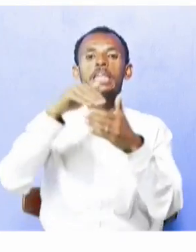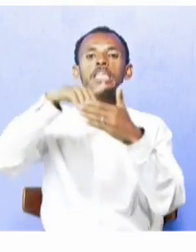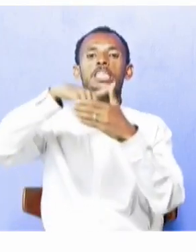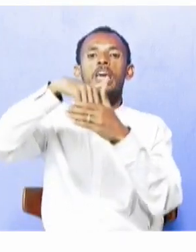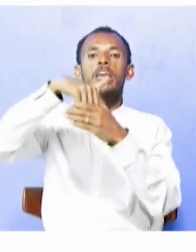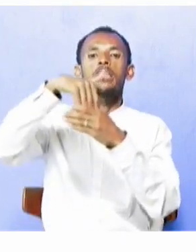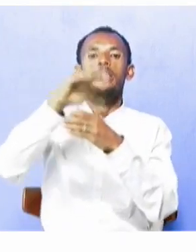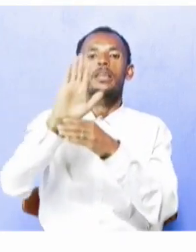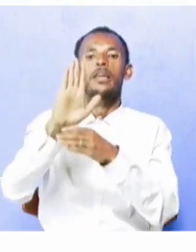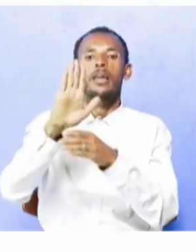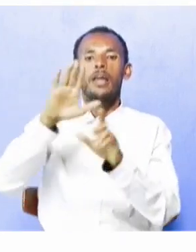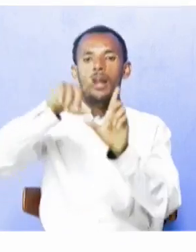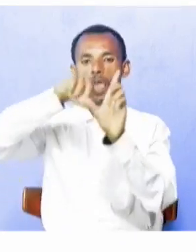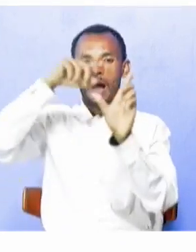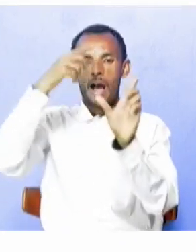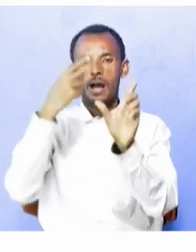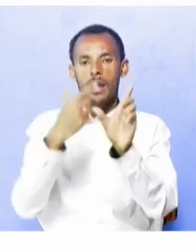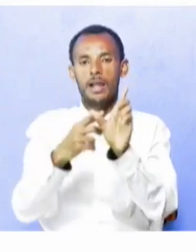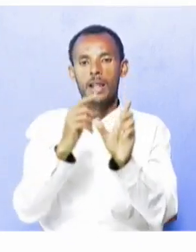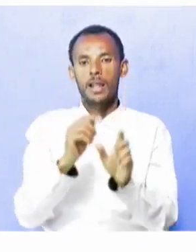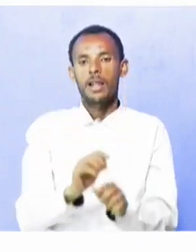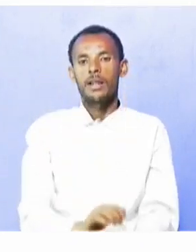exterior angle.